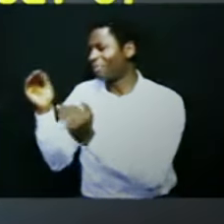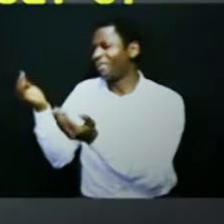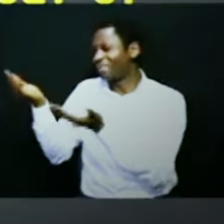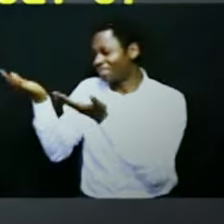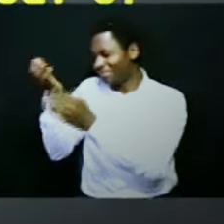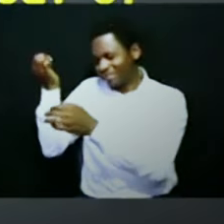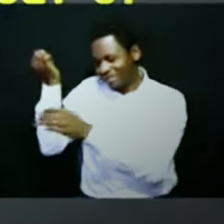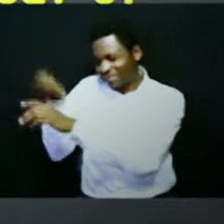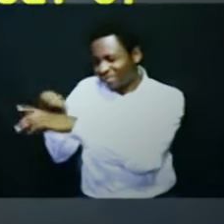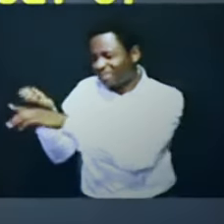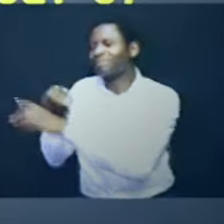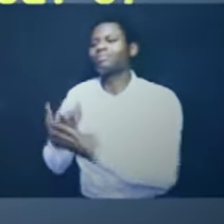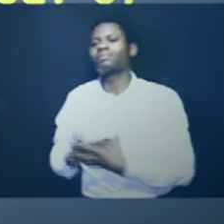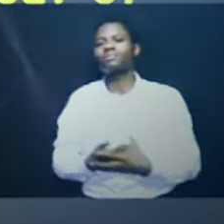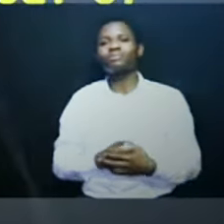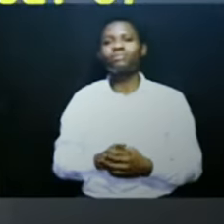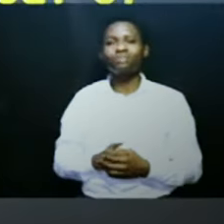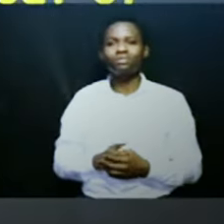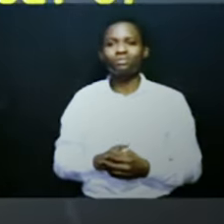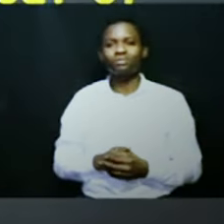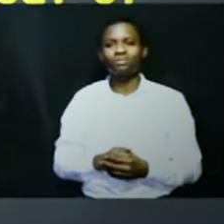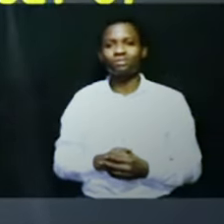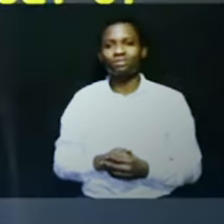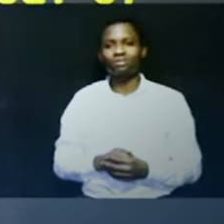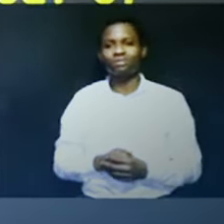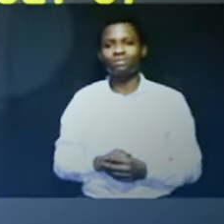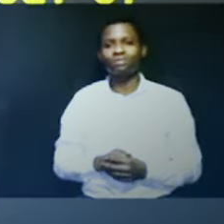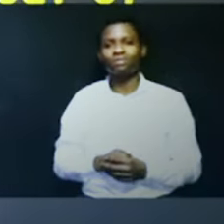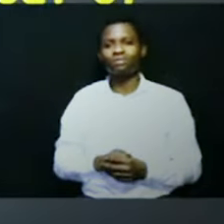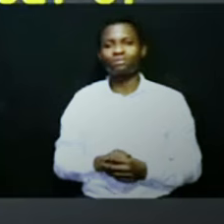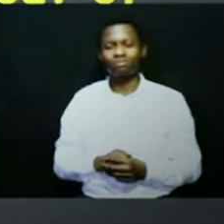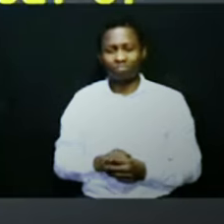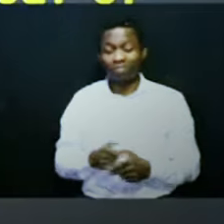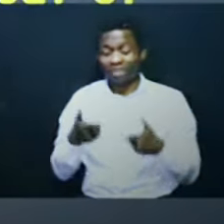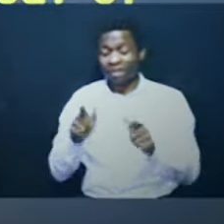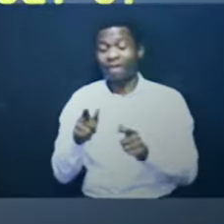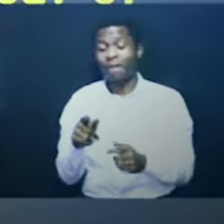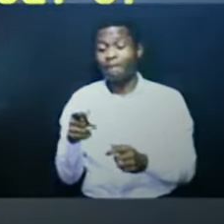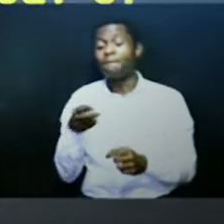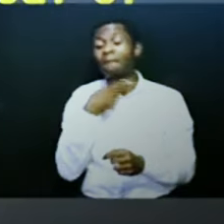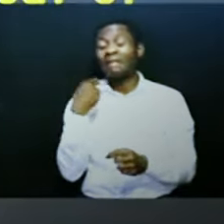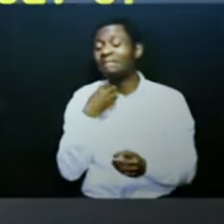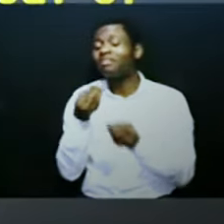Let this pastor ask you to buy yellow candle this January.